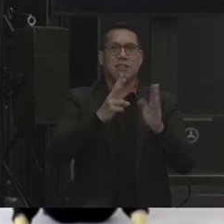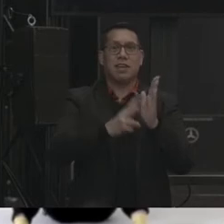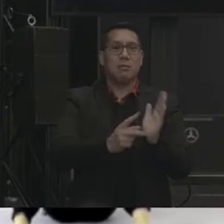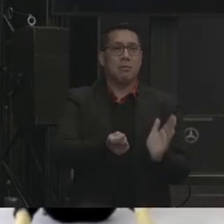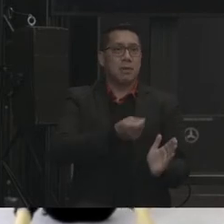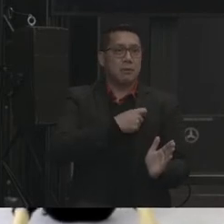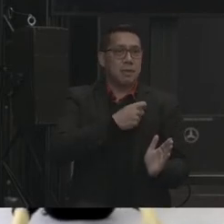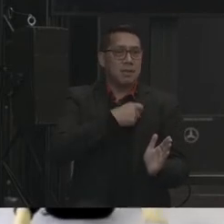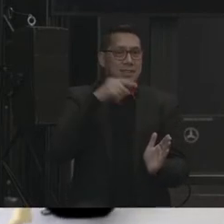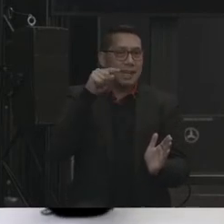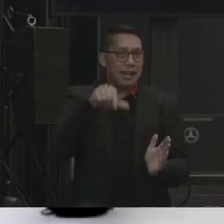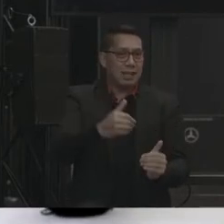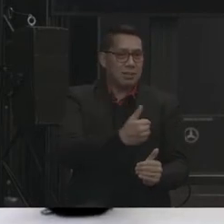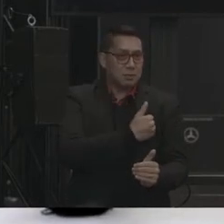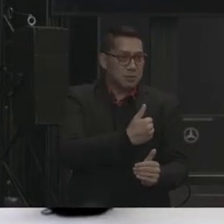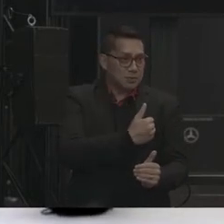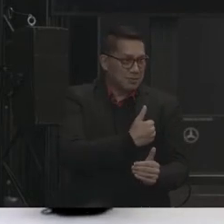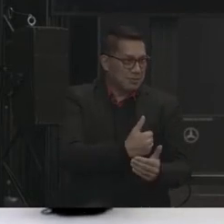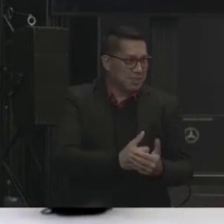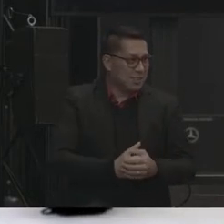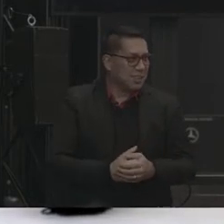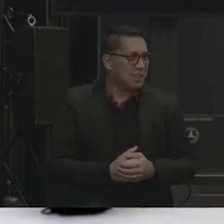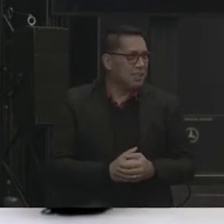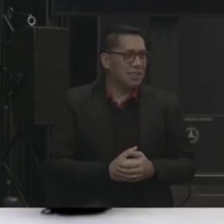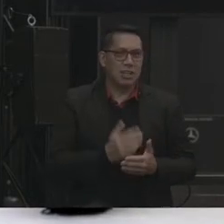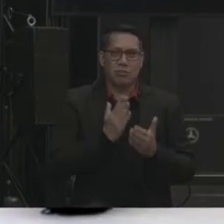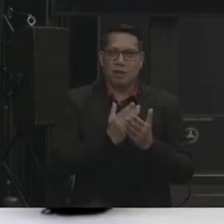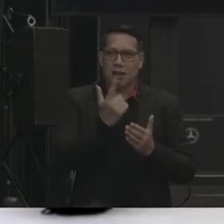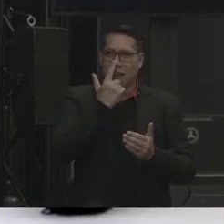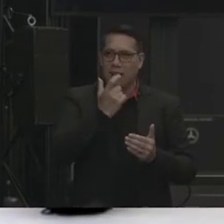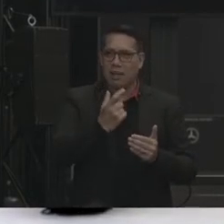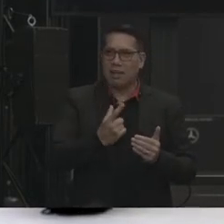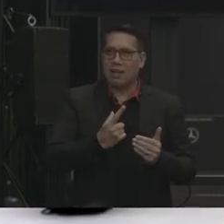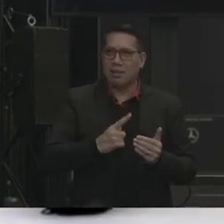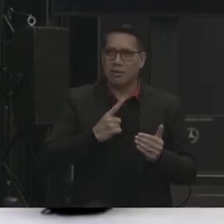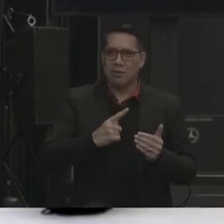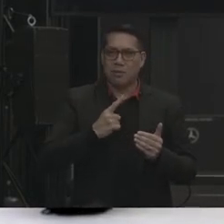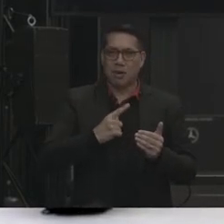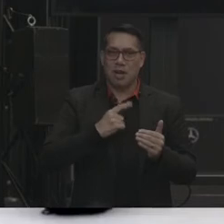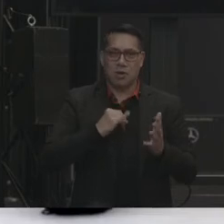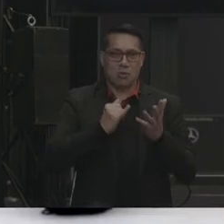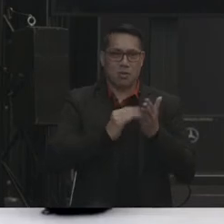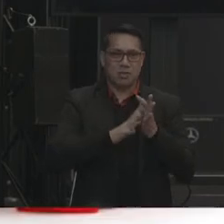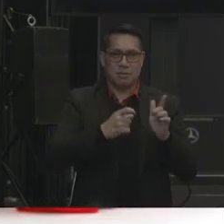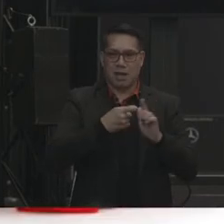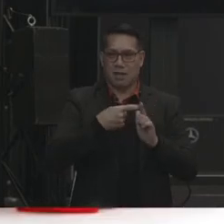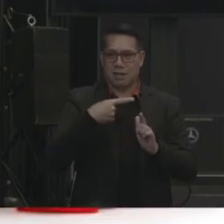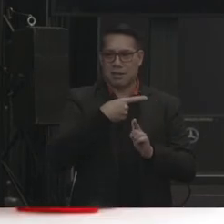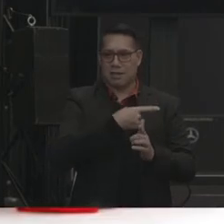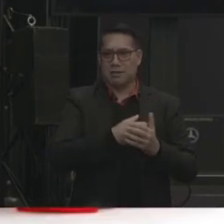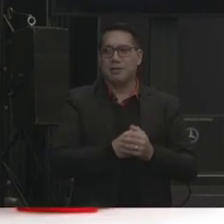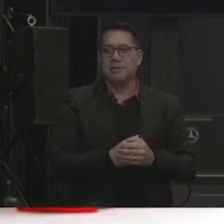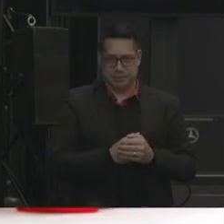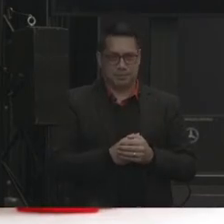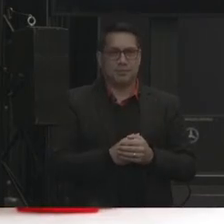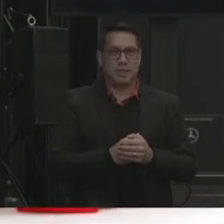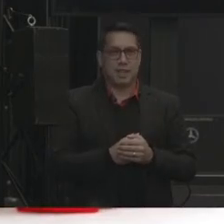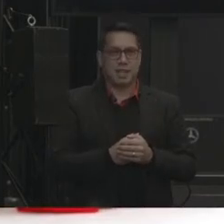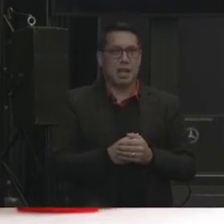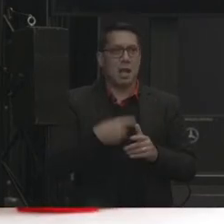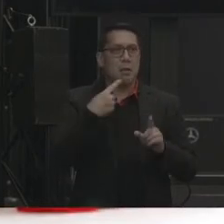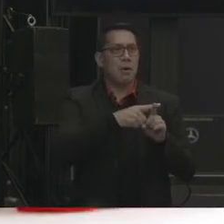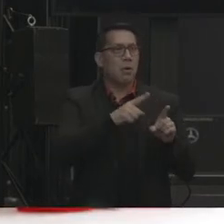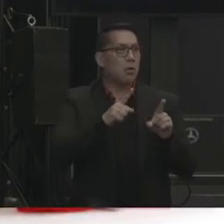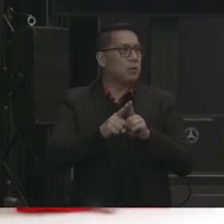who are here this morning. We're very lucky to be here with Smac McCreanor. And I'd